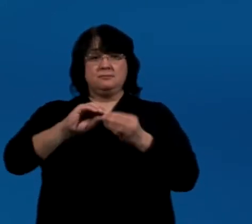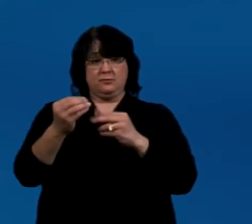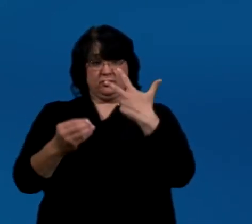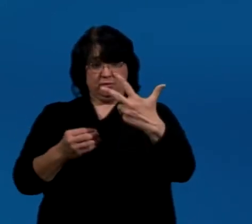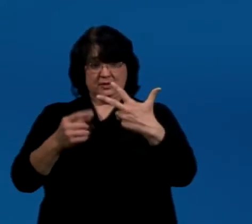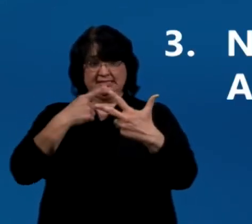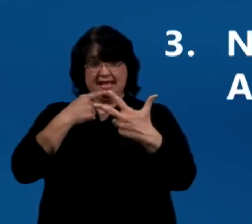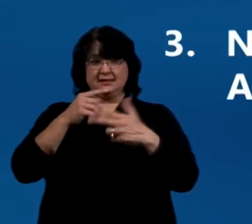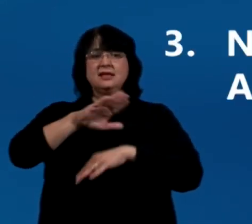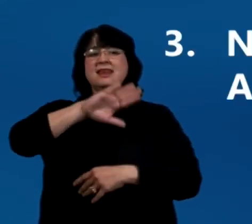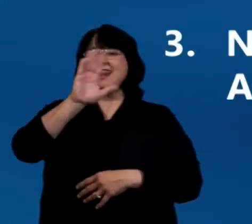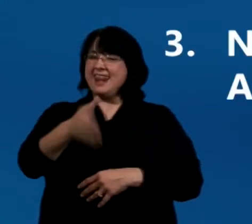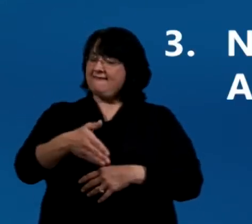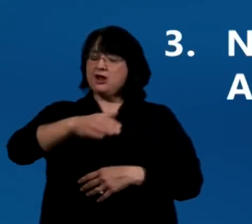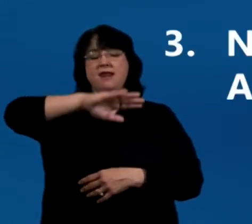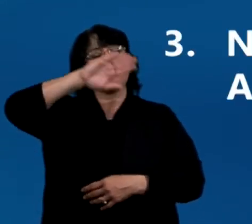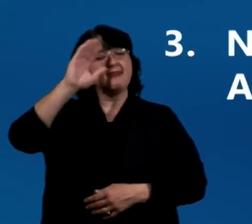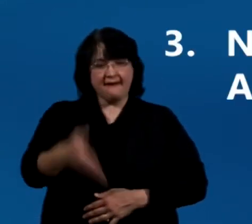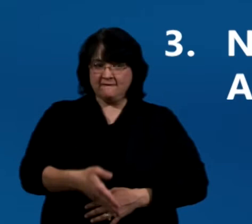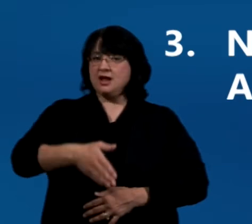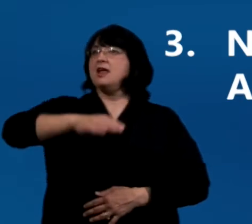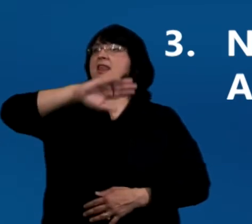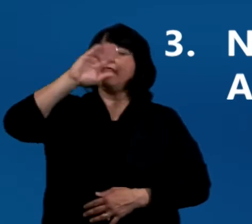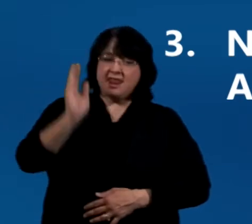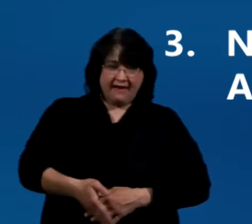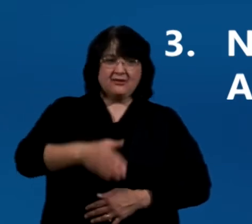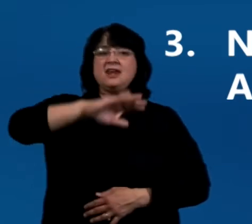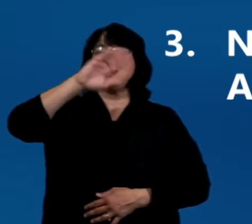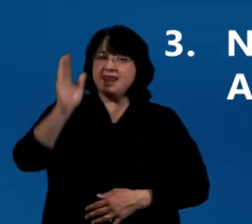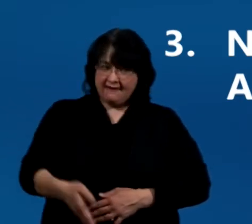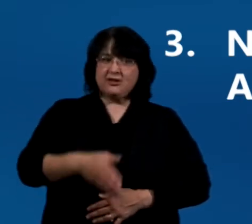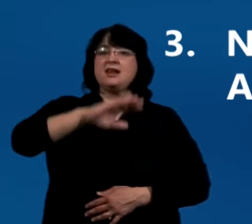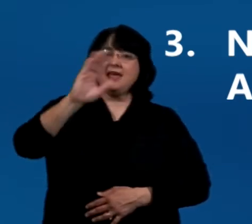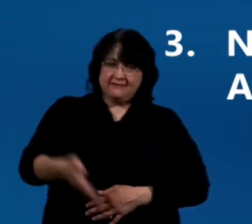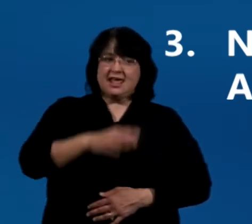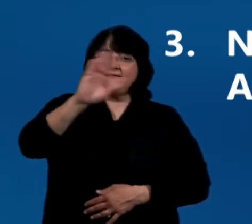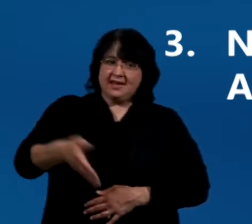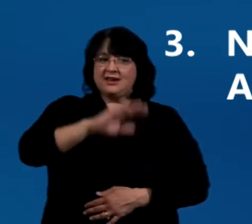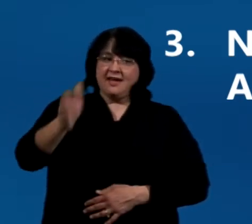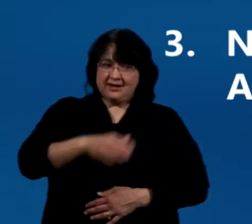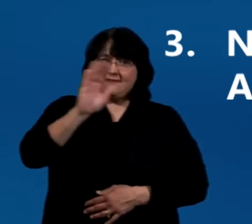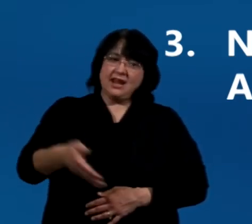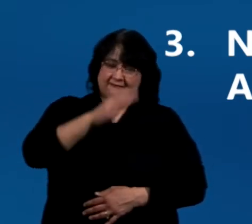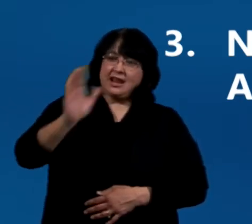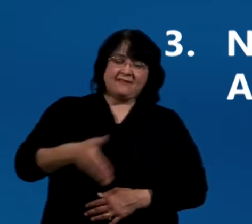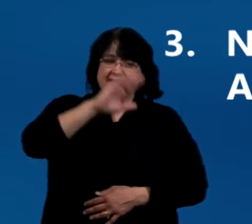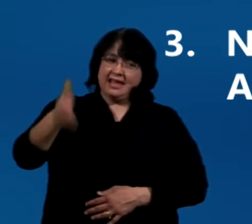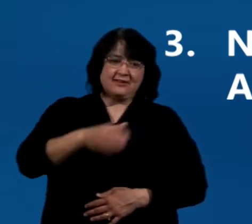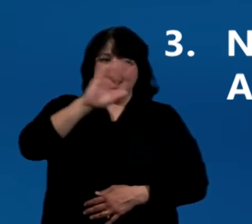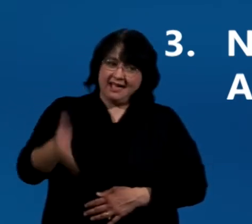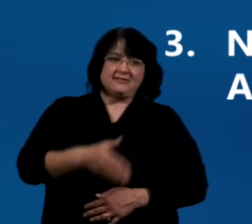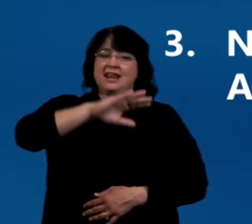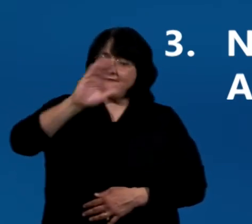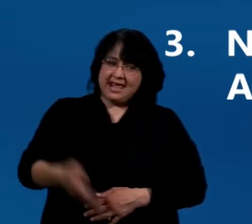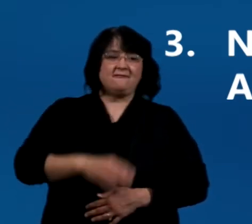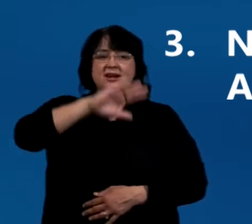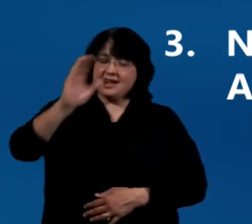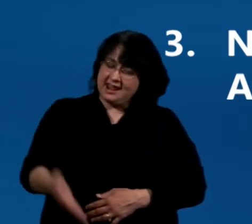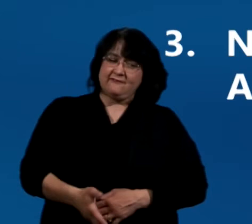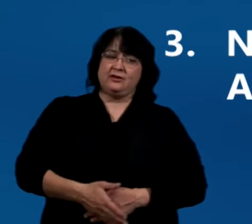this, never, never, never, never, never, never, never, never, never, never, ever, ever,